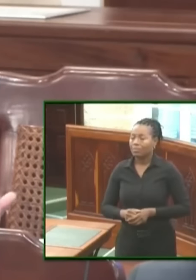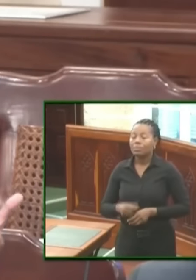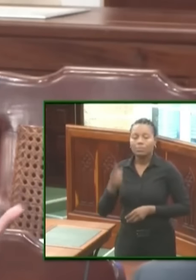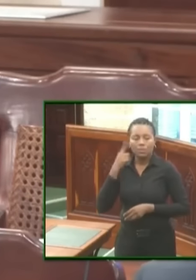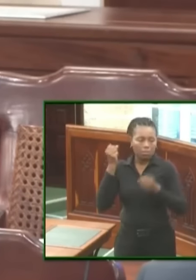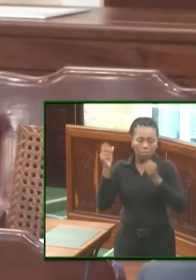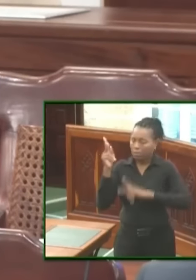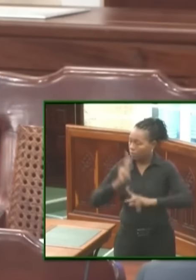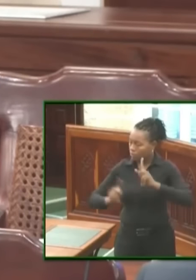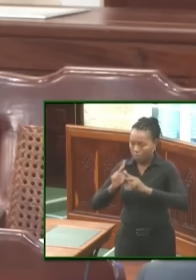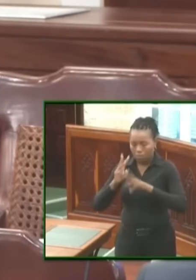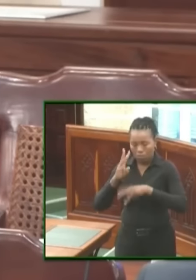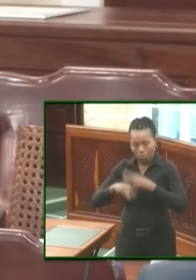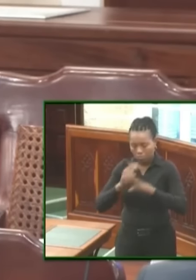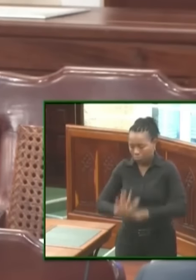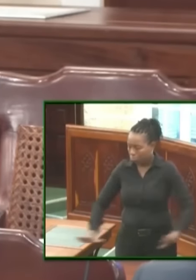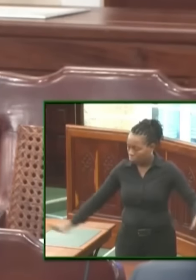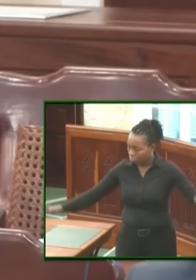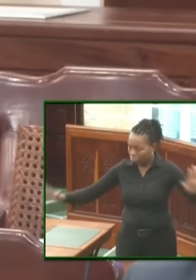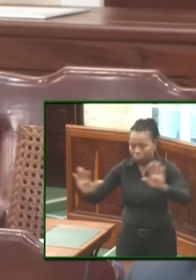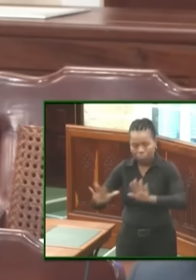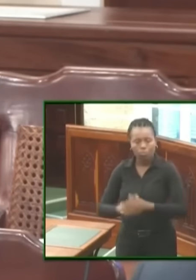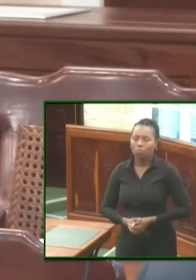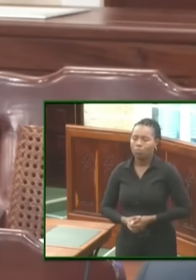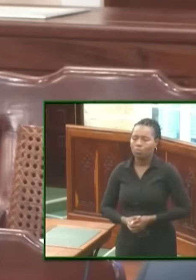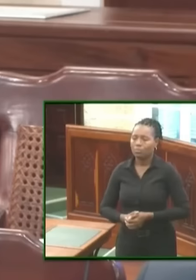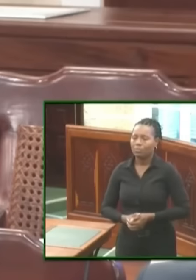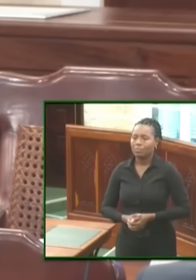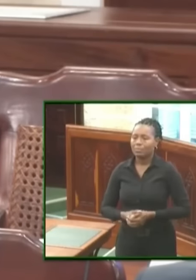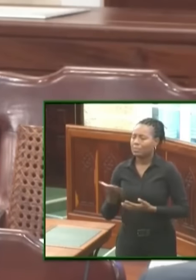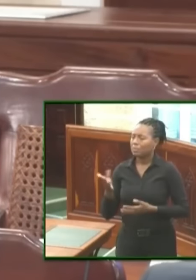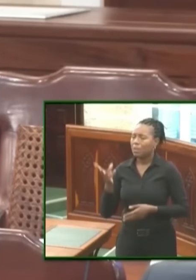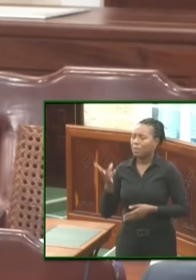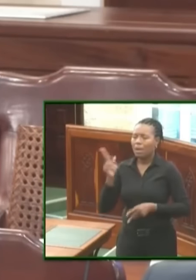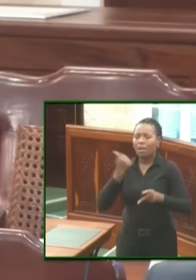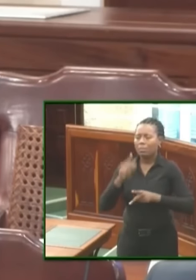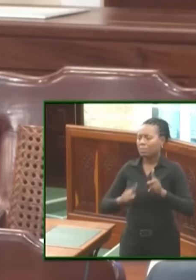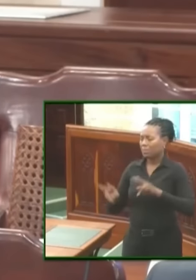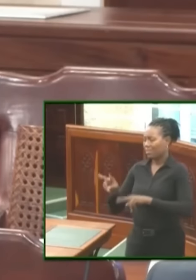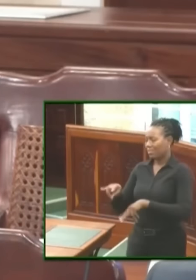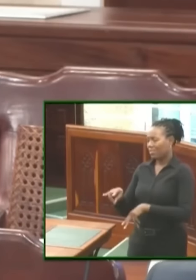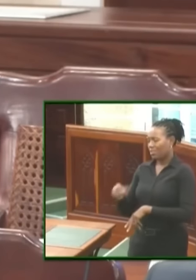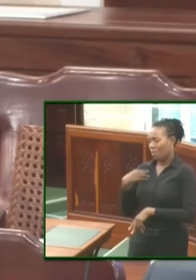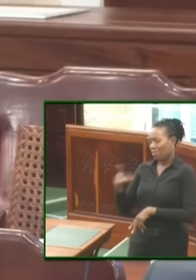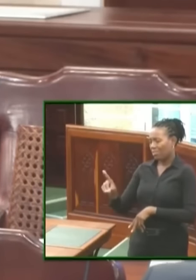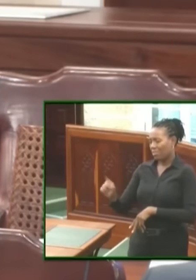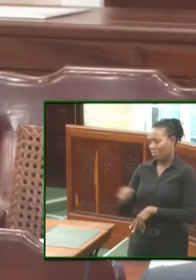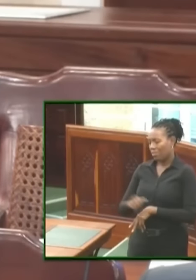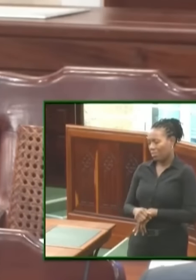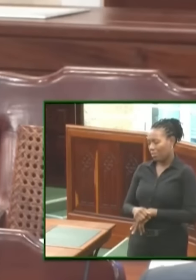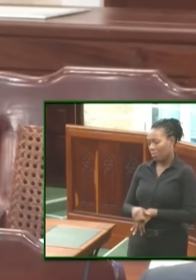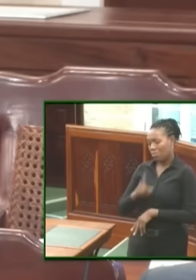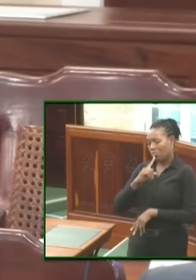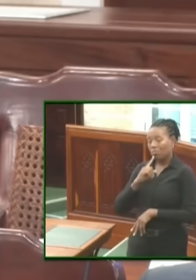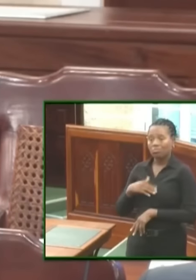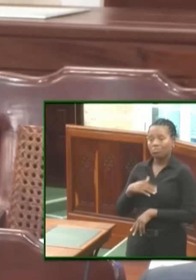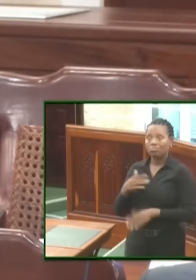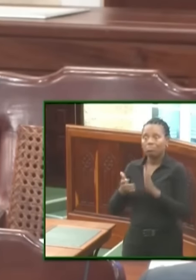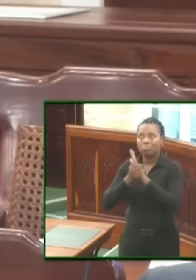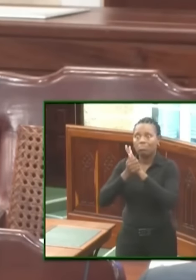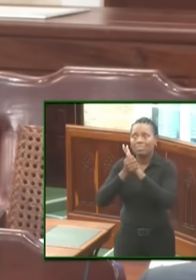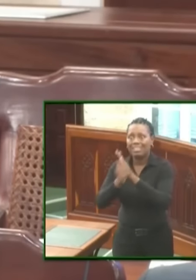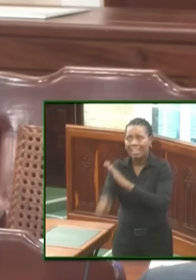people across the world who some people may look at them as being disabled, but they're highly able and highly talented,